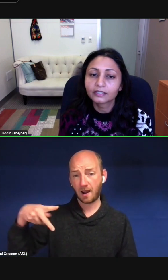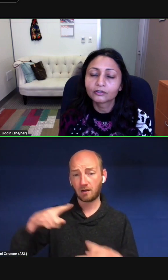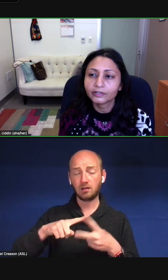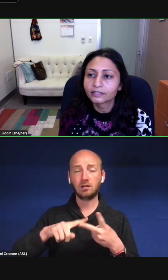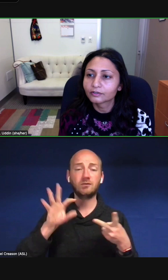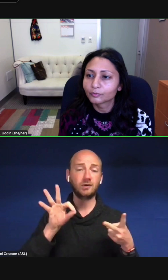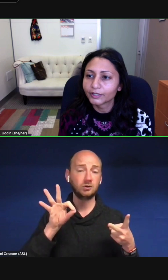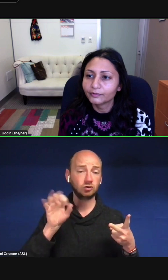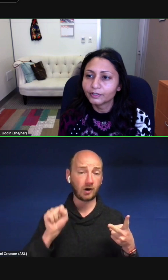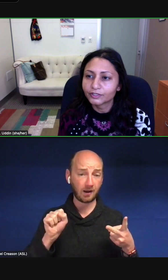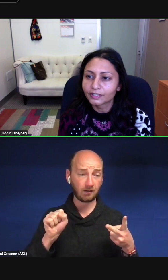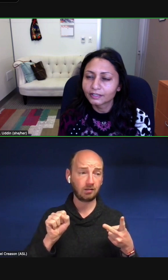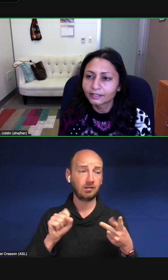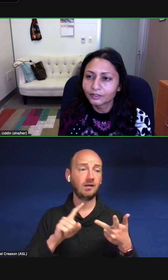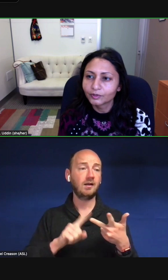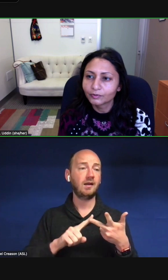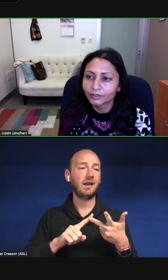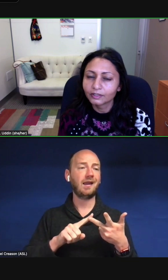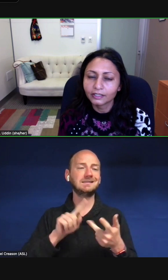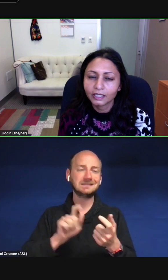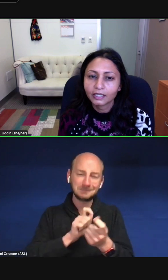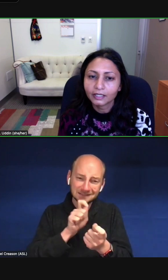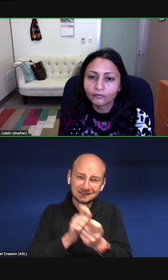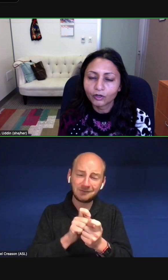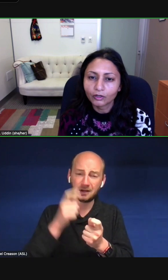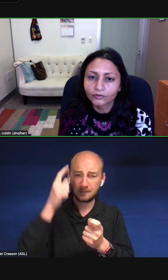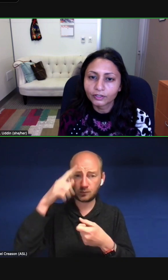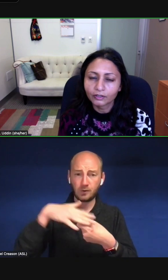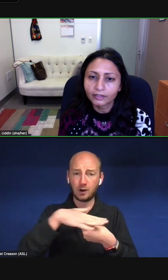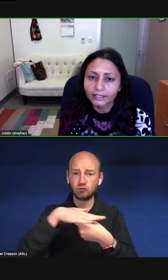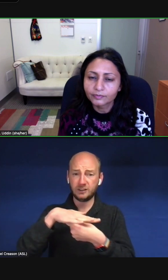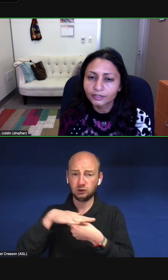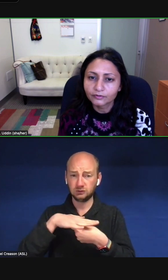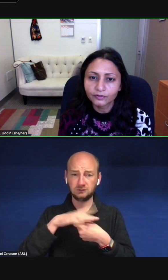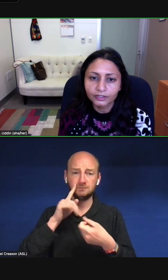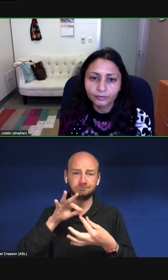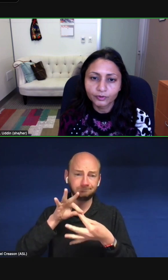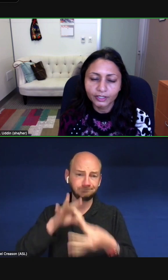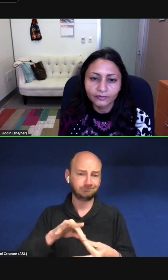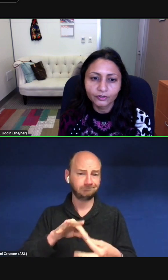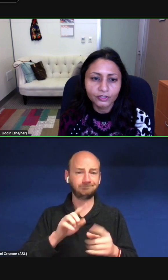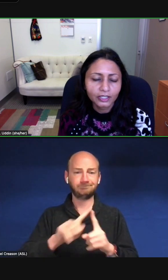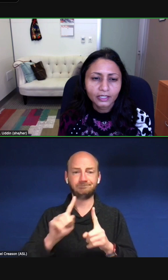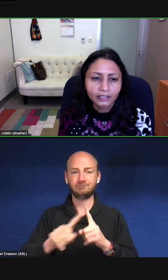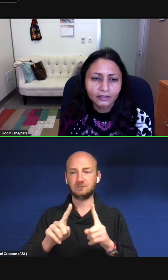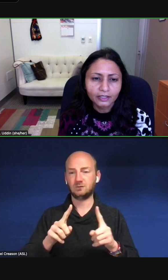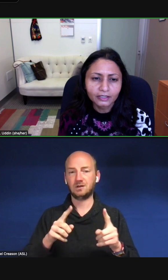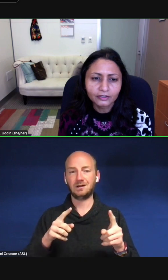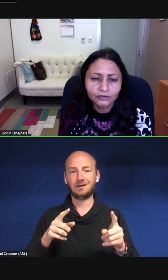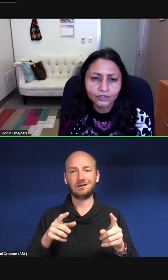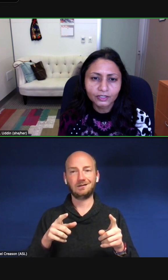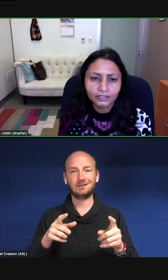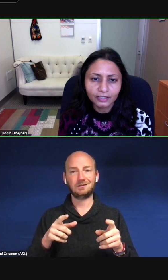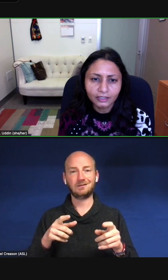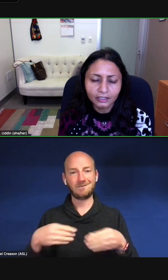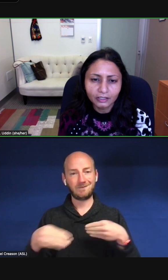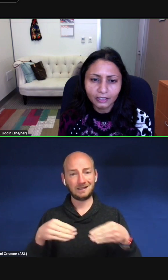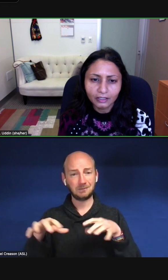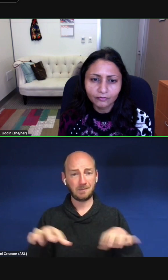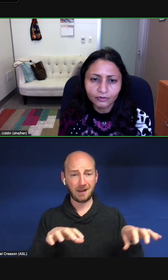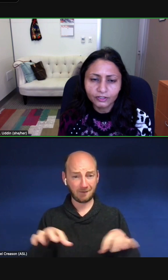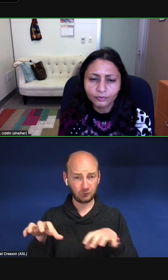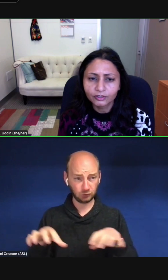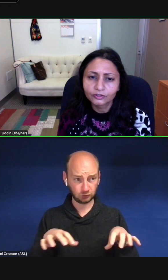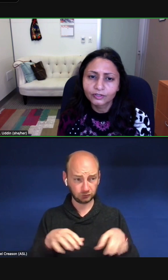and cingulo-insular brain regions that tend to be really involved in all aspects of flexible behaviors. And I think it's interesting to